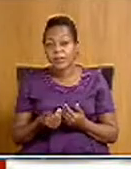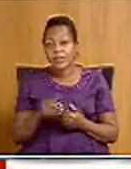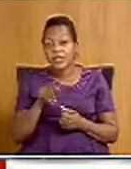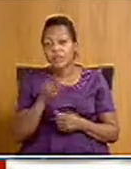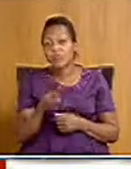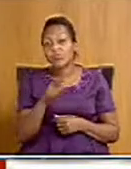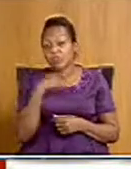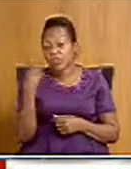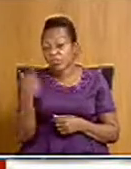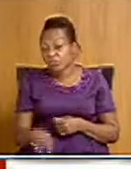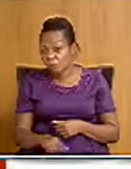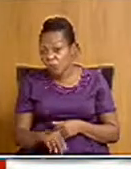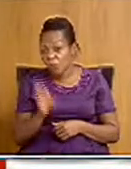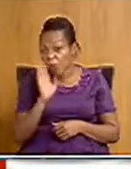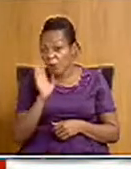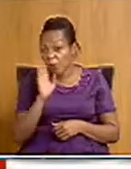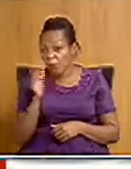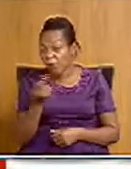this was just idle talk.